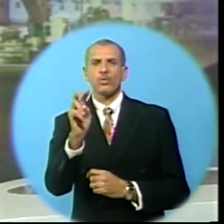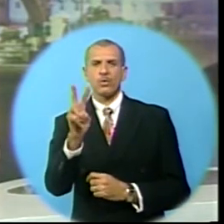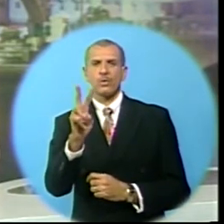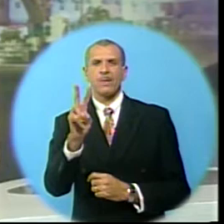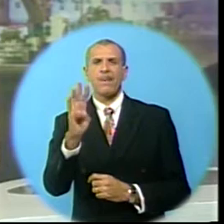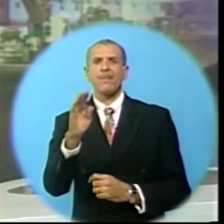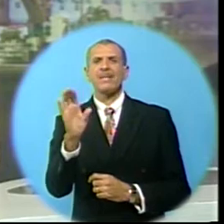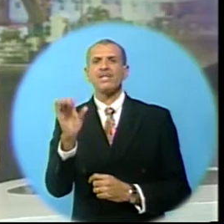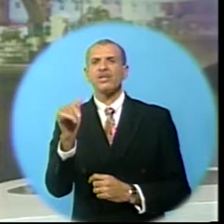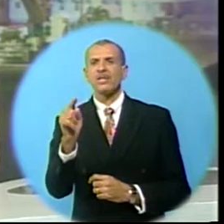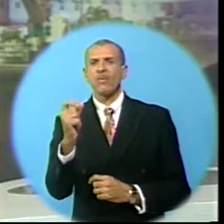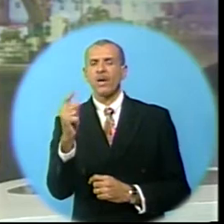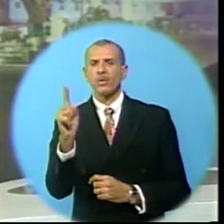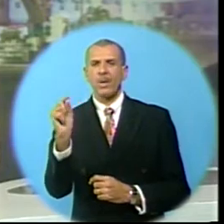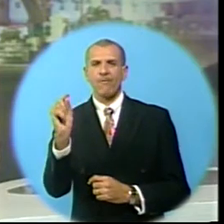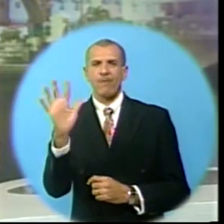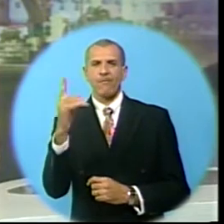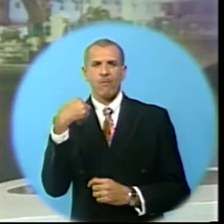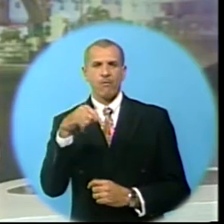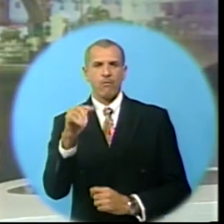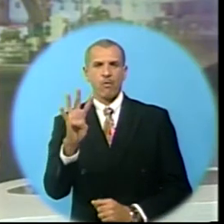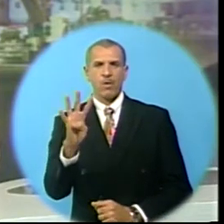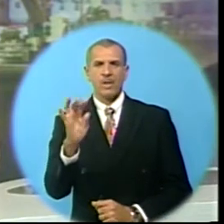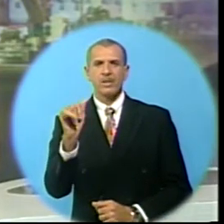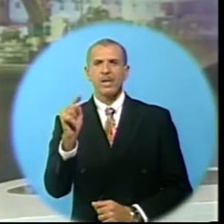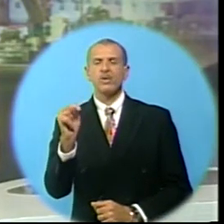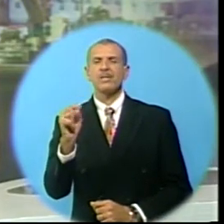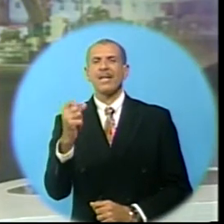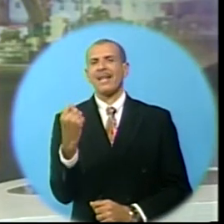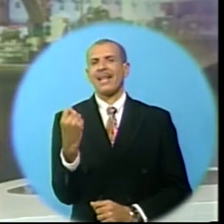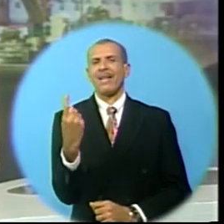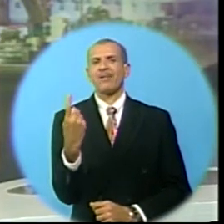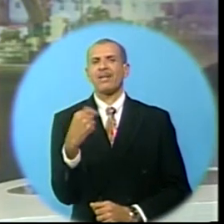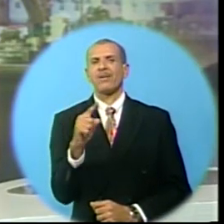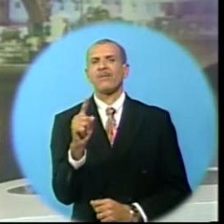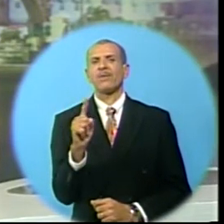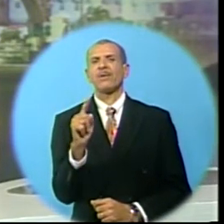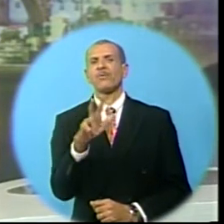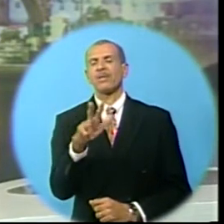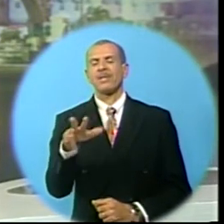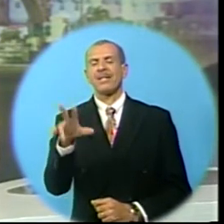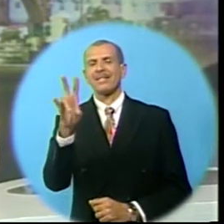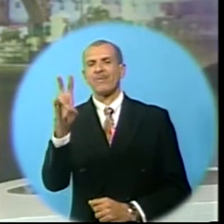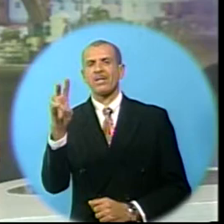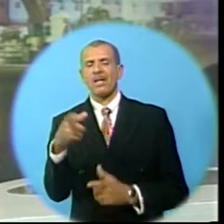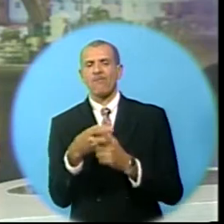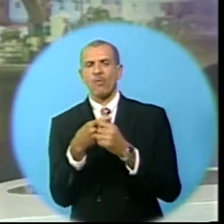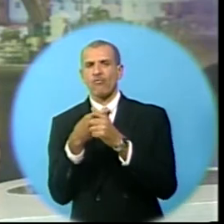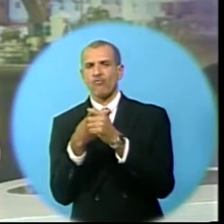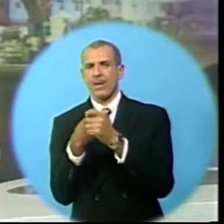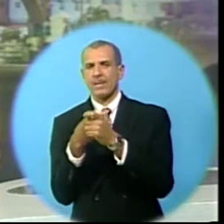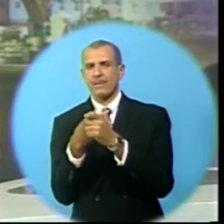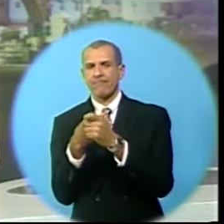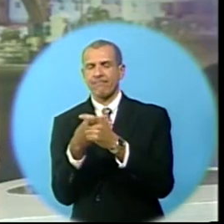Chase 11, 125 for 4. Stouts 11 leading by 377 runs.